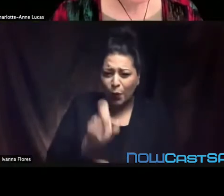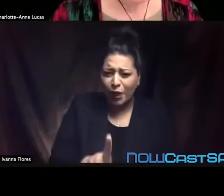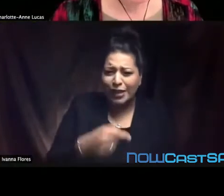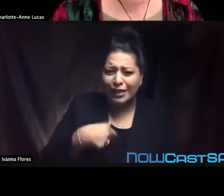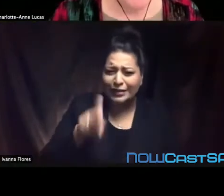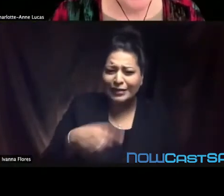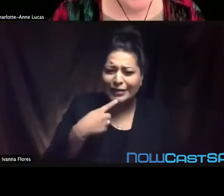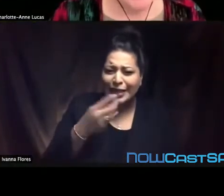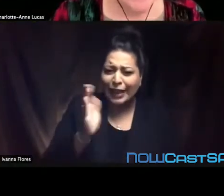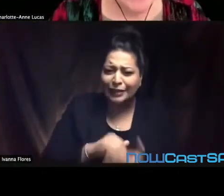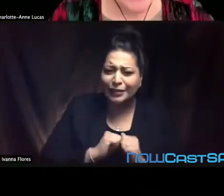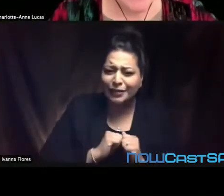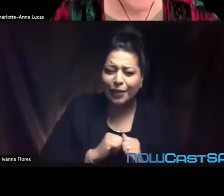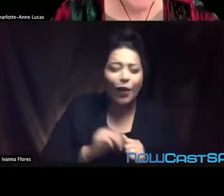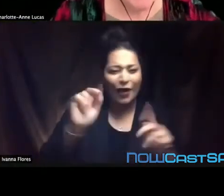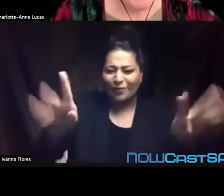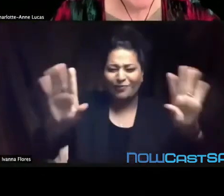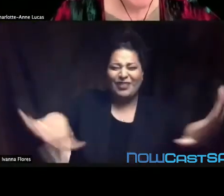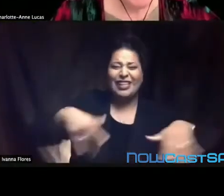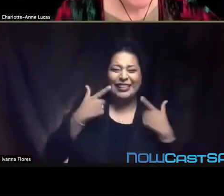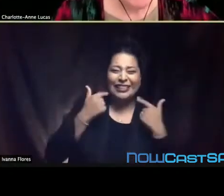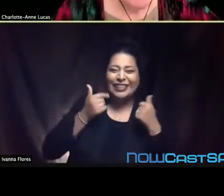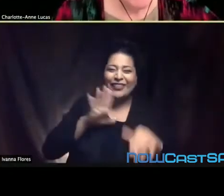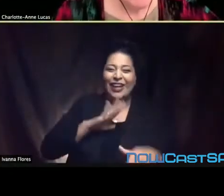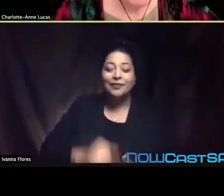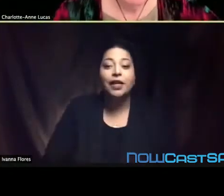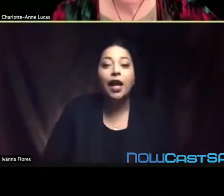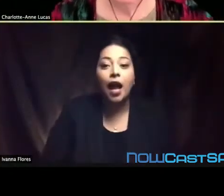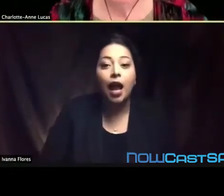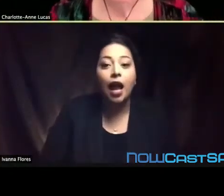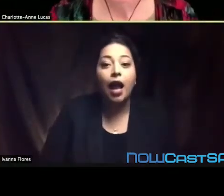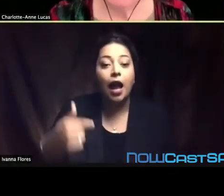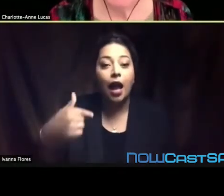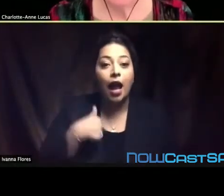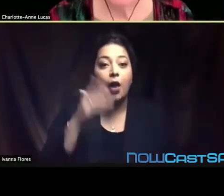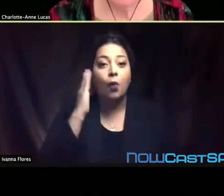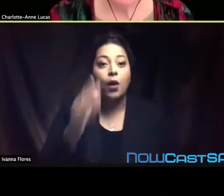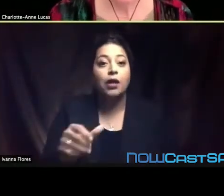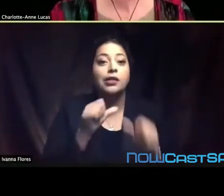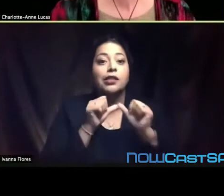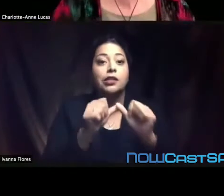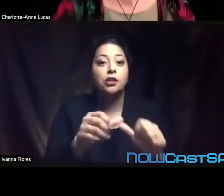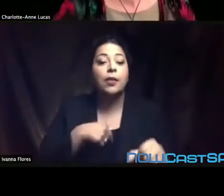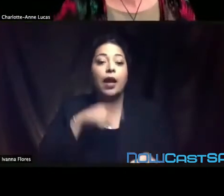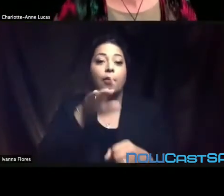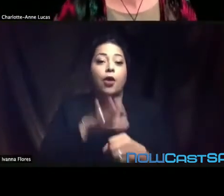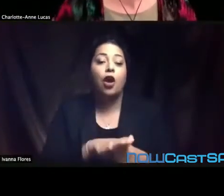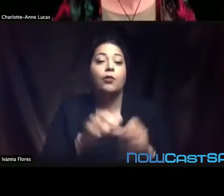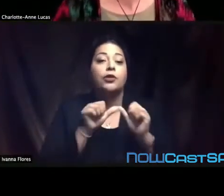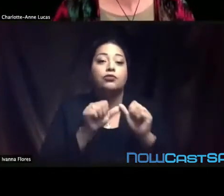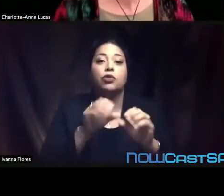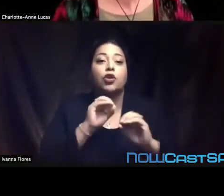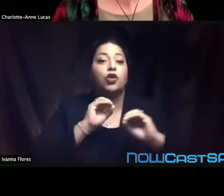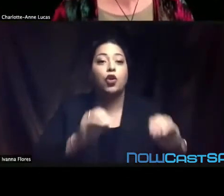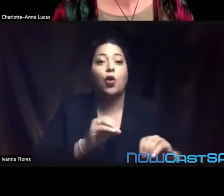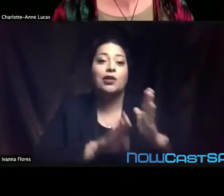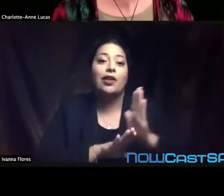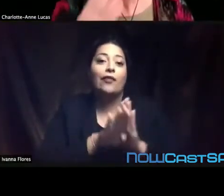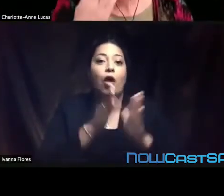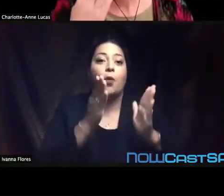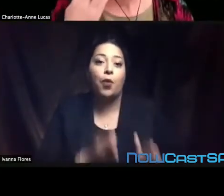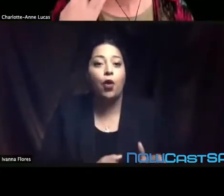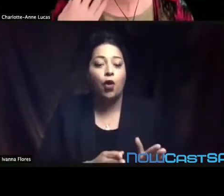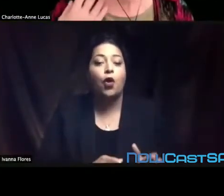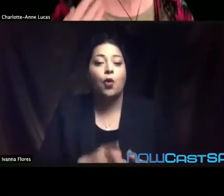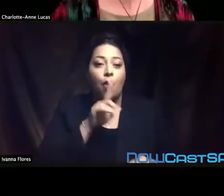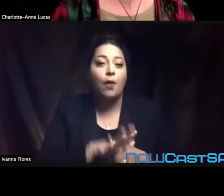it? Yes. Okay. Thank you. So I'm going to continue my commitment to taking no developer dollars. I can and will work